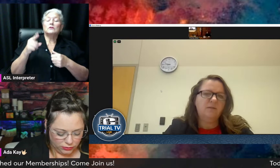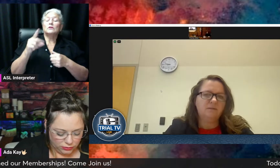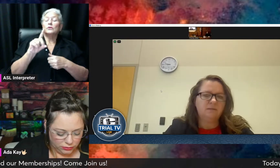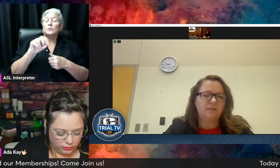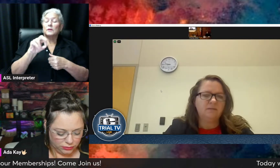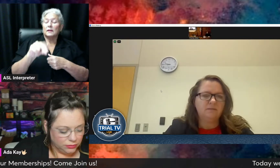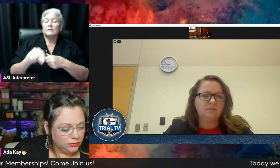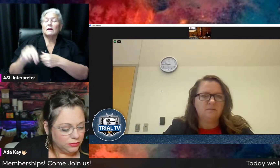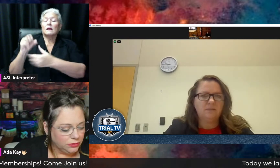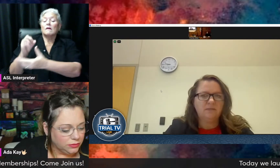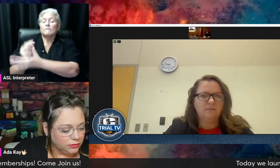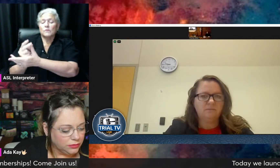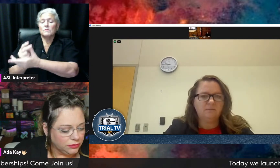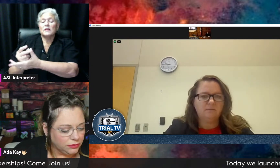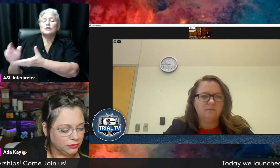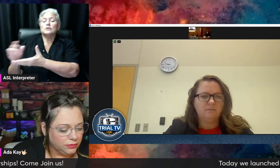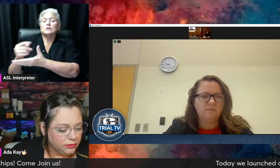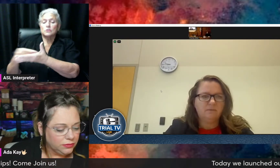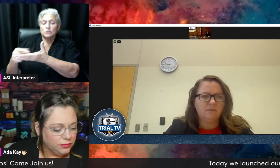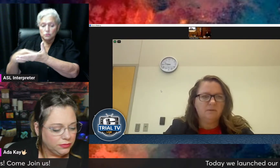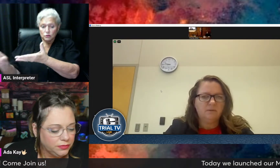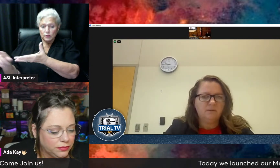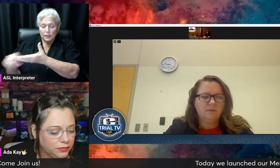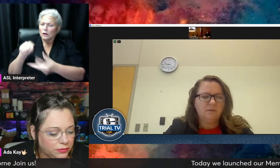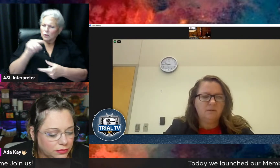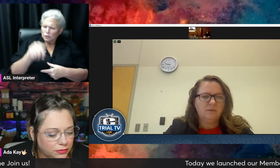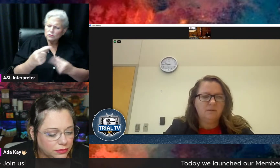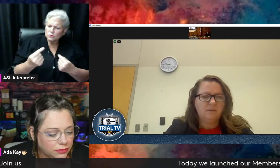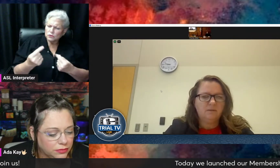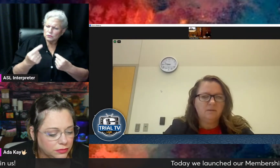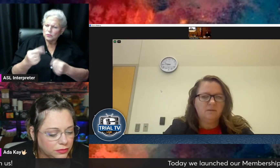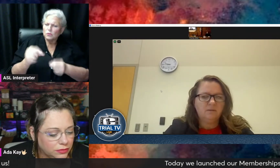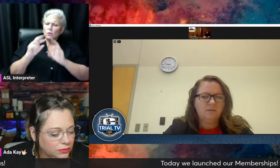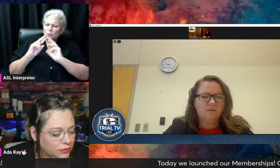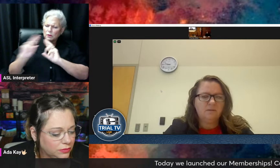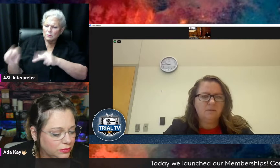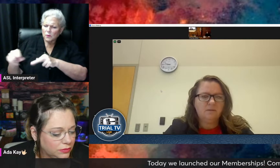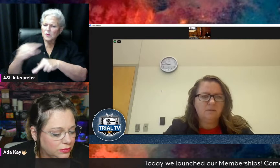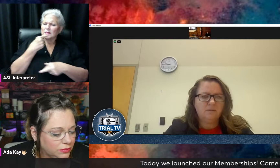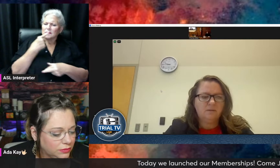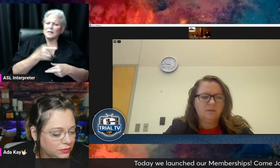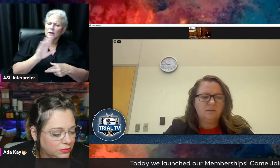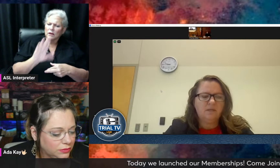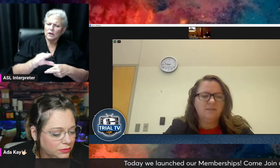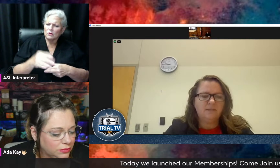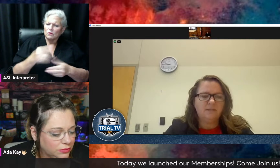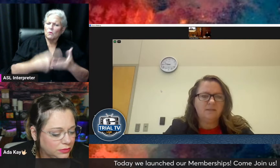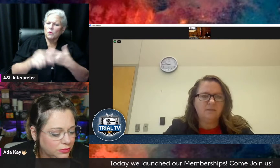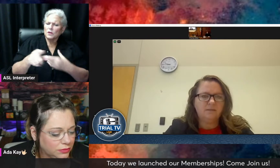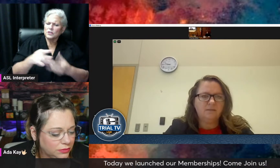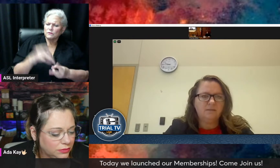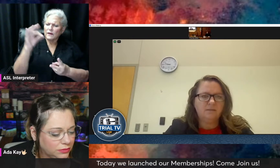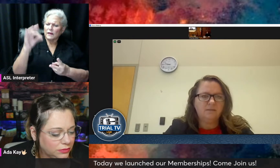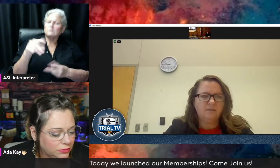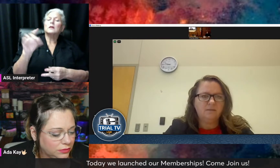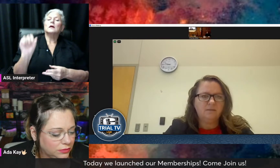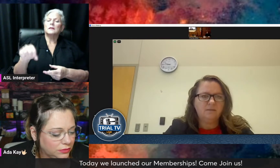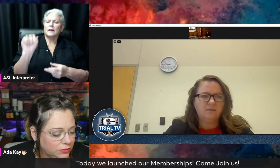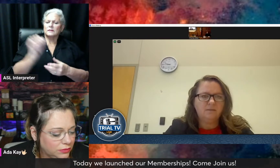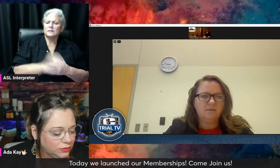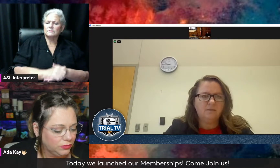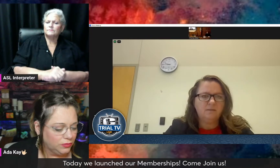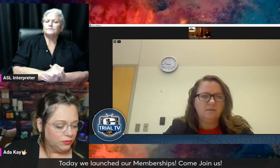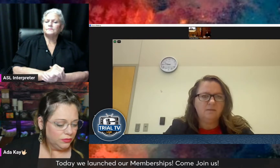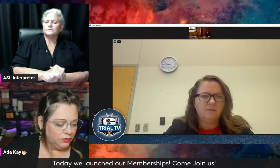Okay, did you prepare a report indicating what your findings are? Yes, I did.